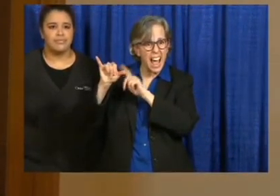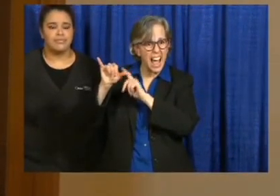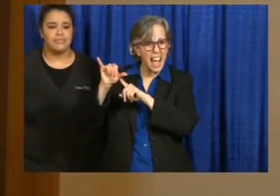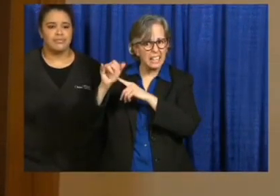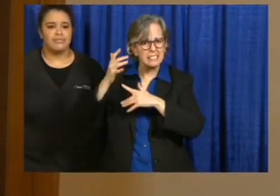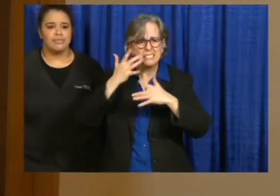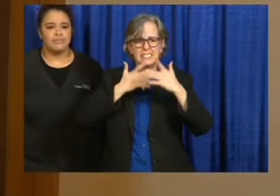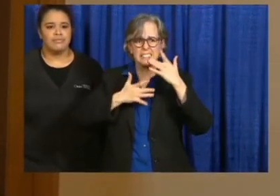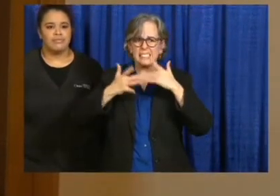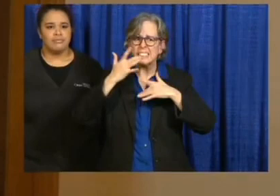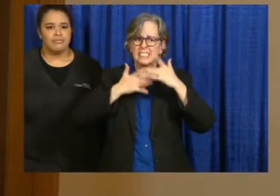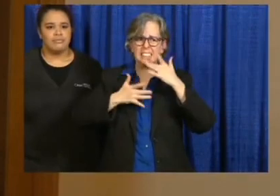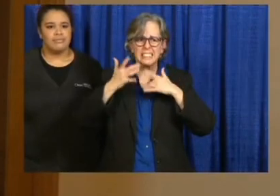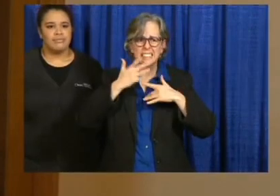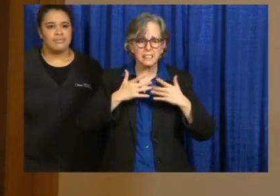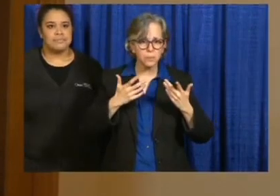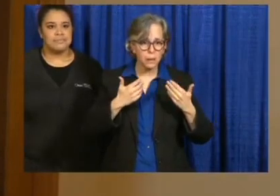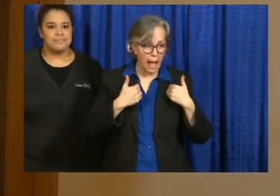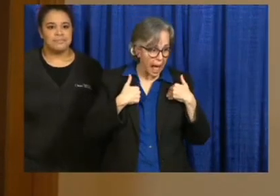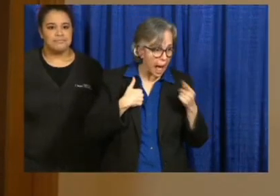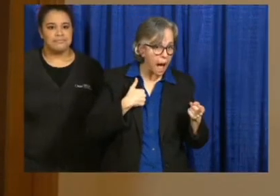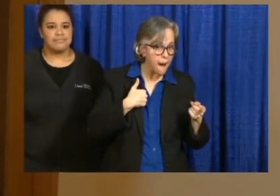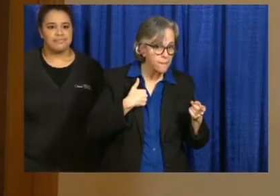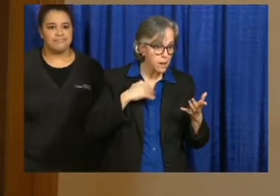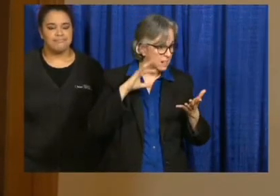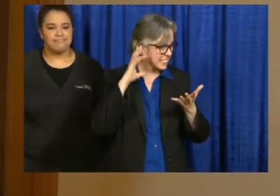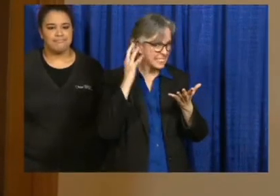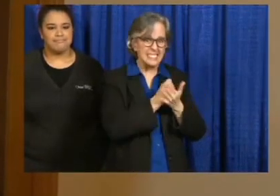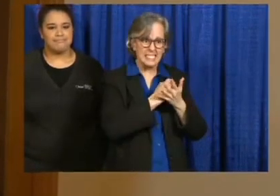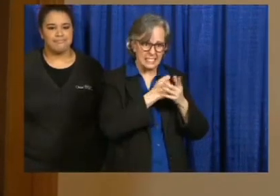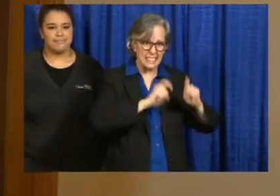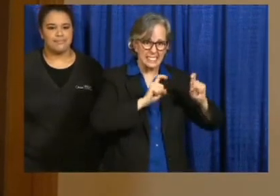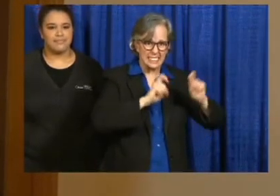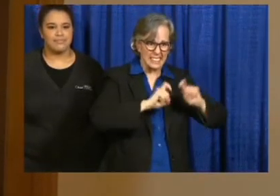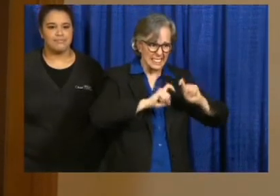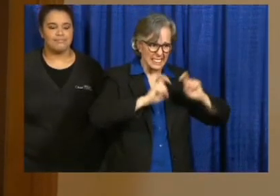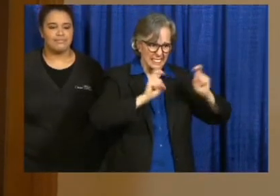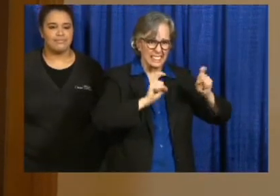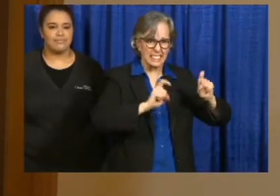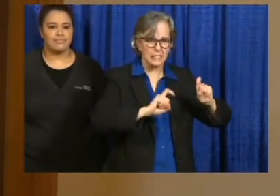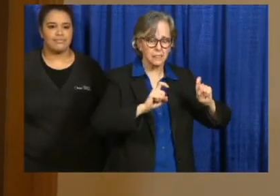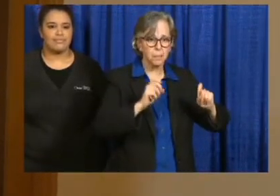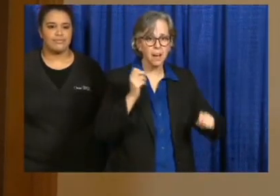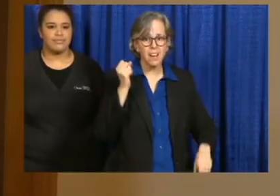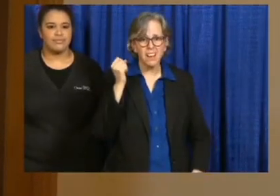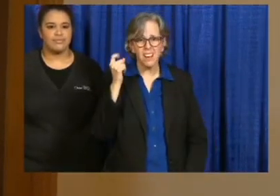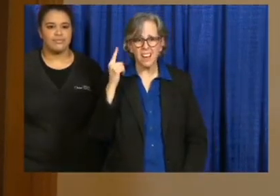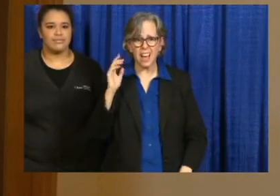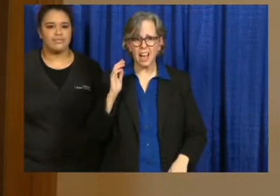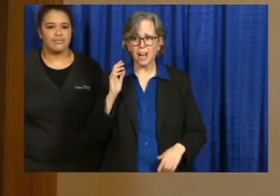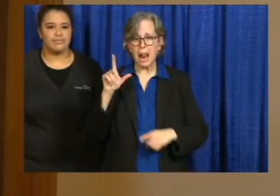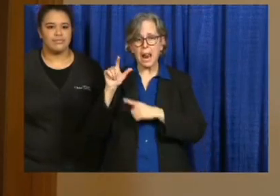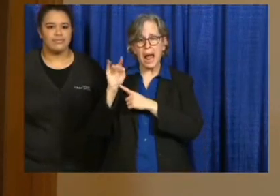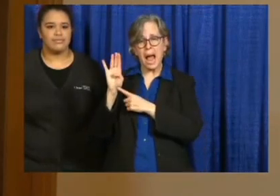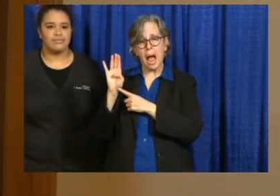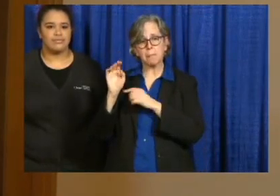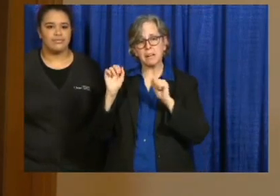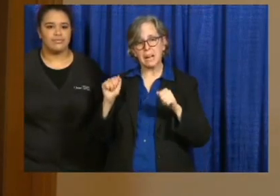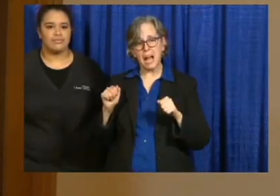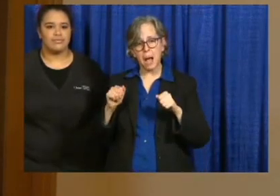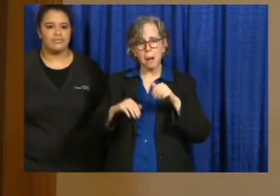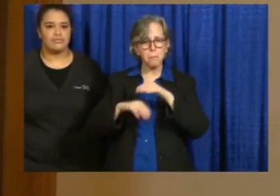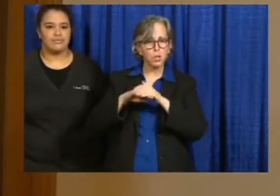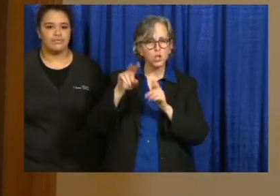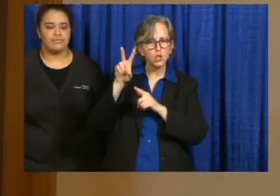the testing we have here in the state. So our lab can do, I believe, up to 280 tests per